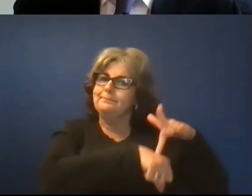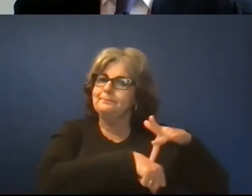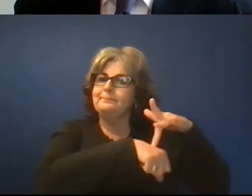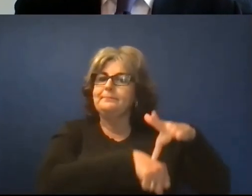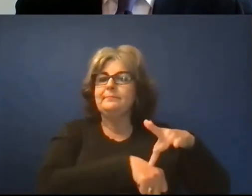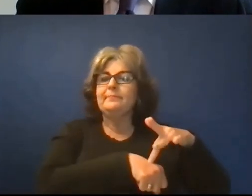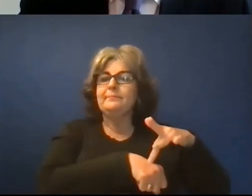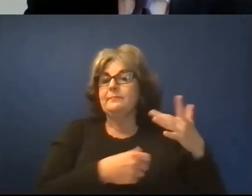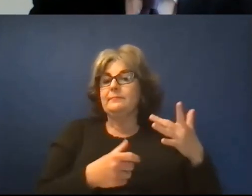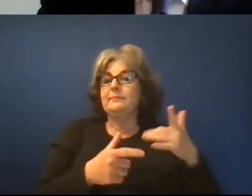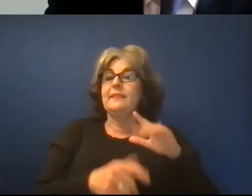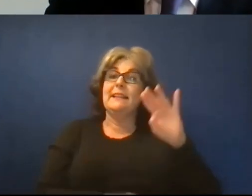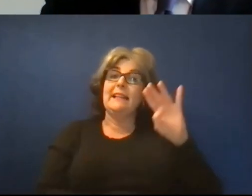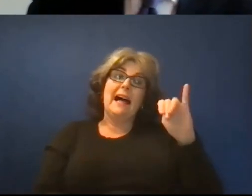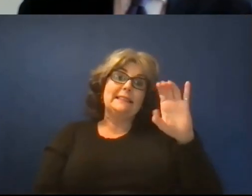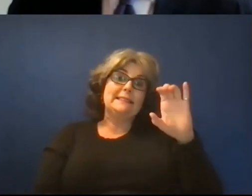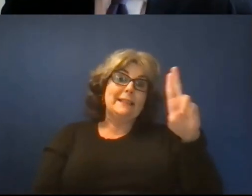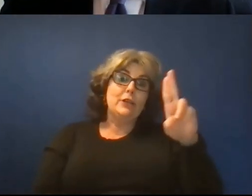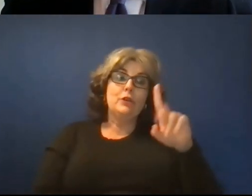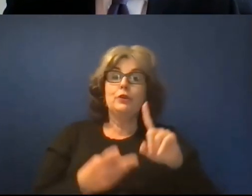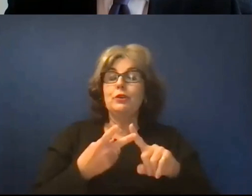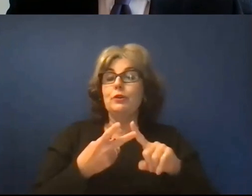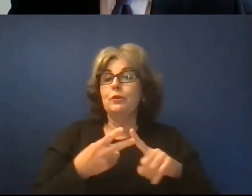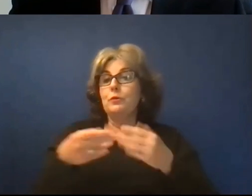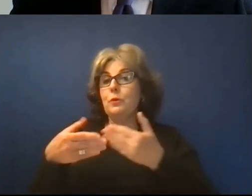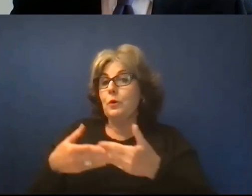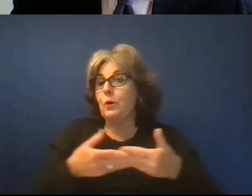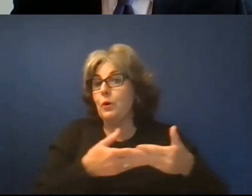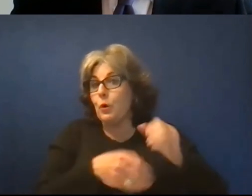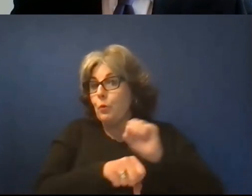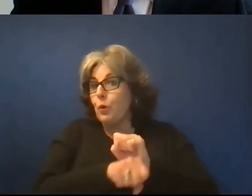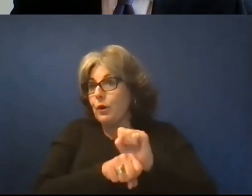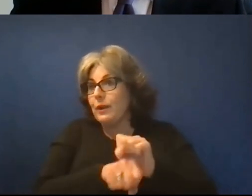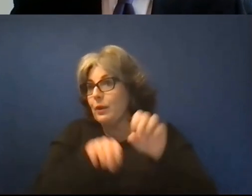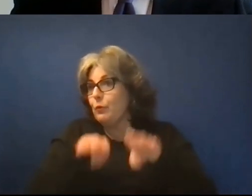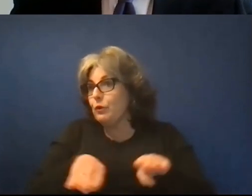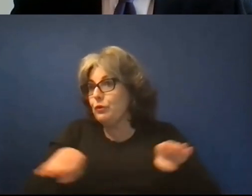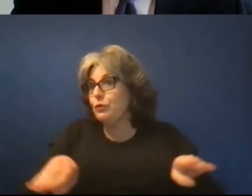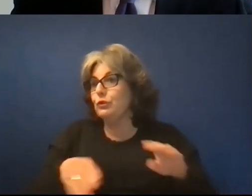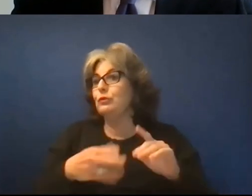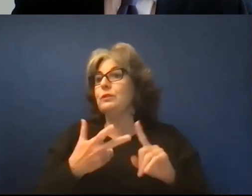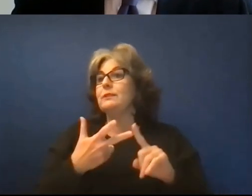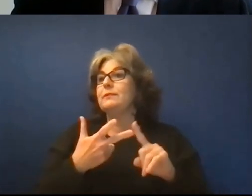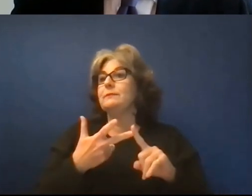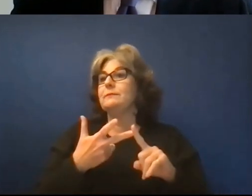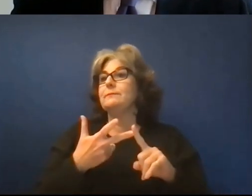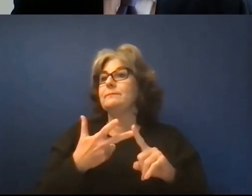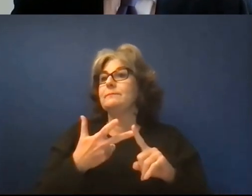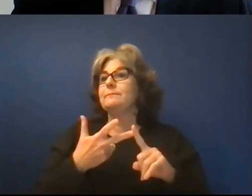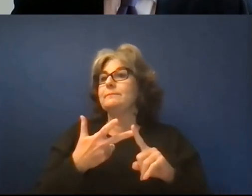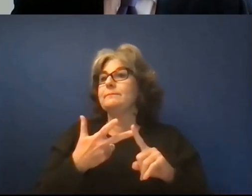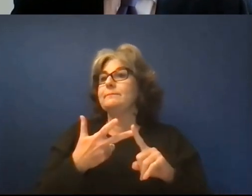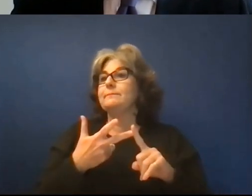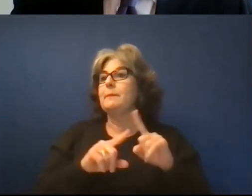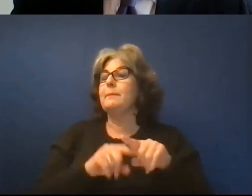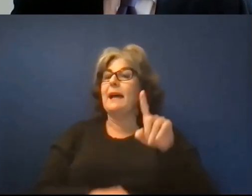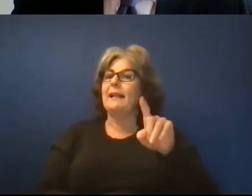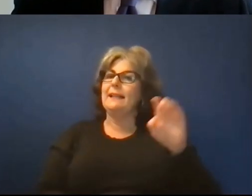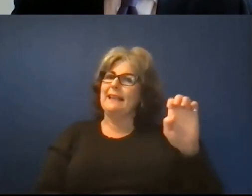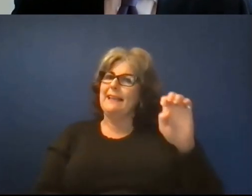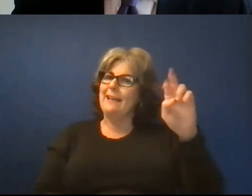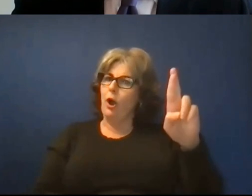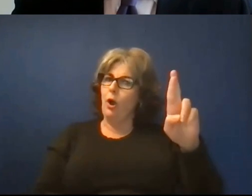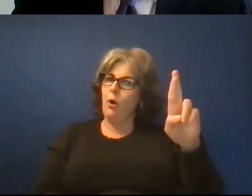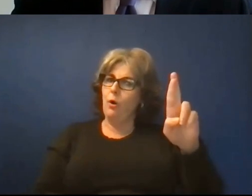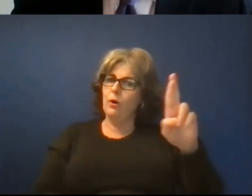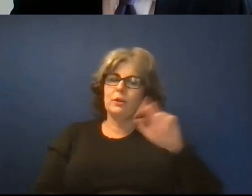know, ICU or pediatrics or anything like that would be, you know, more for you than it was for me. But I needed ER to be able to